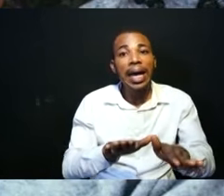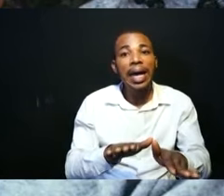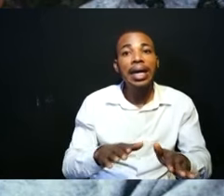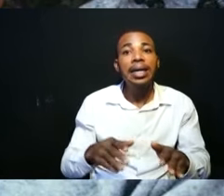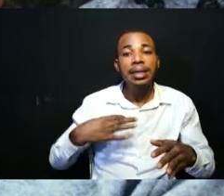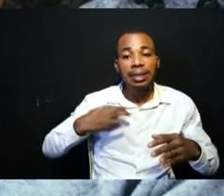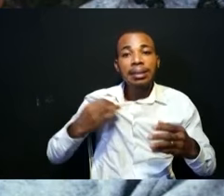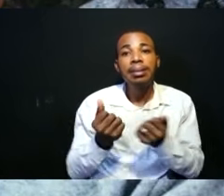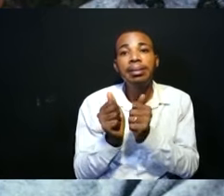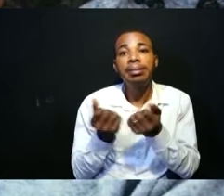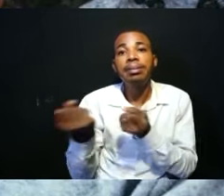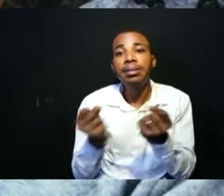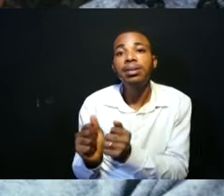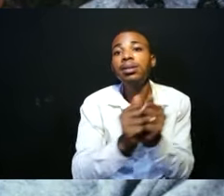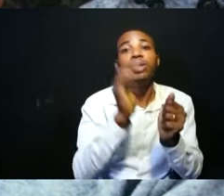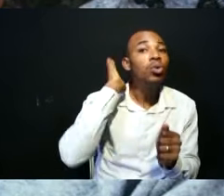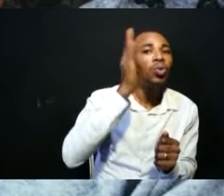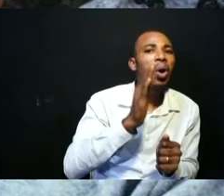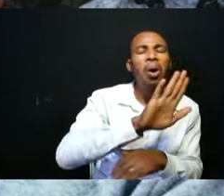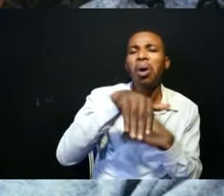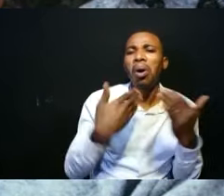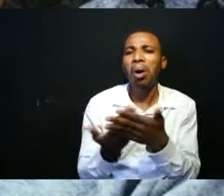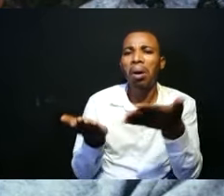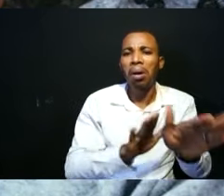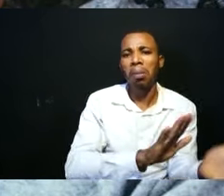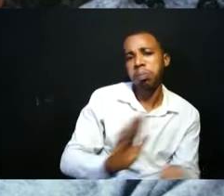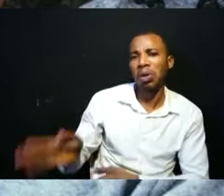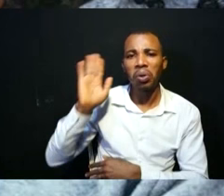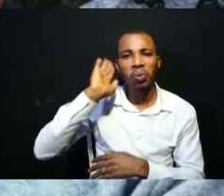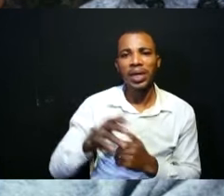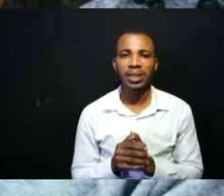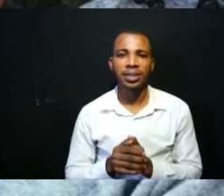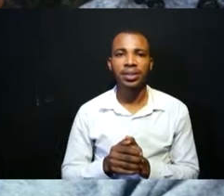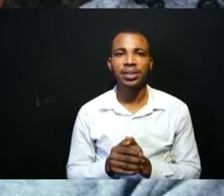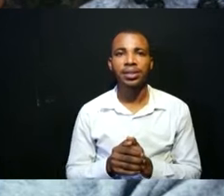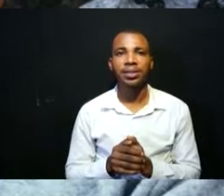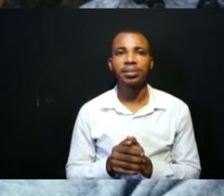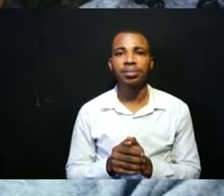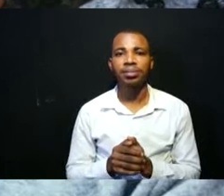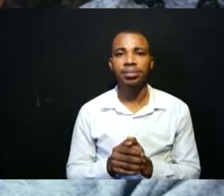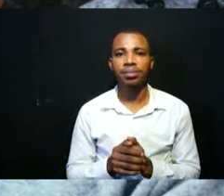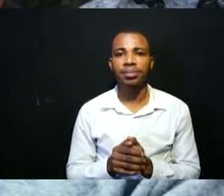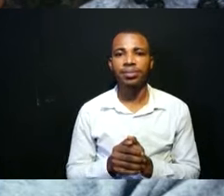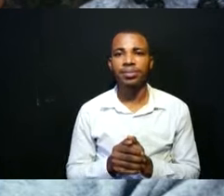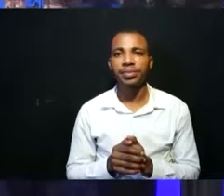behind. We will leave these things behind. Now, I'm yet to see someone who has